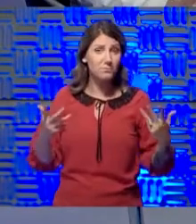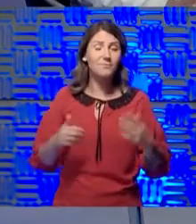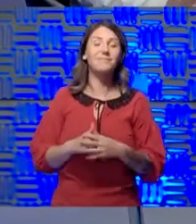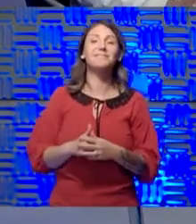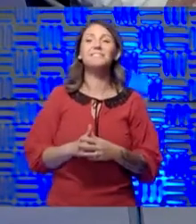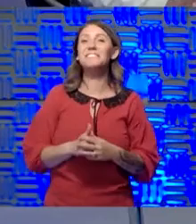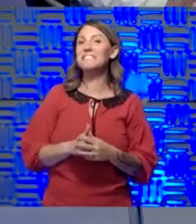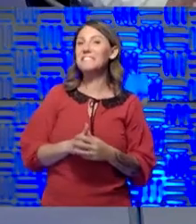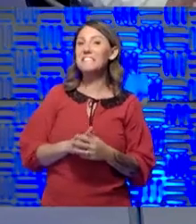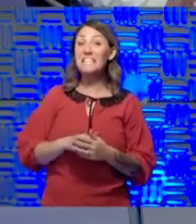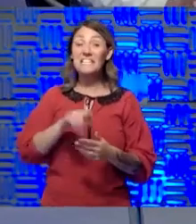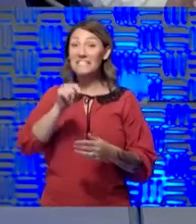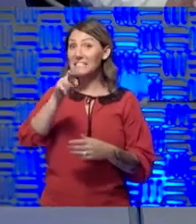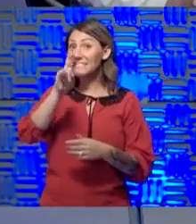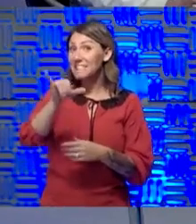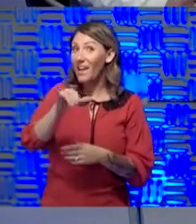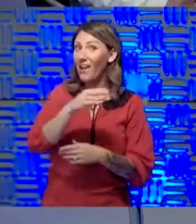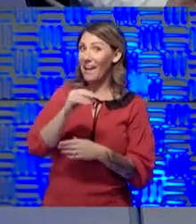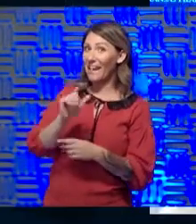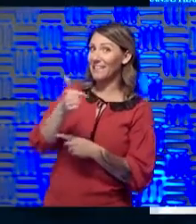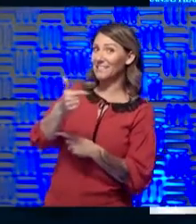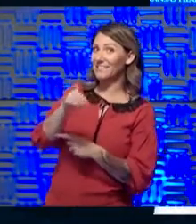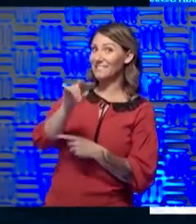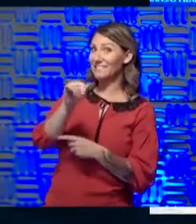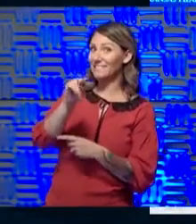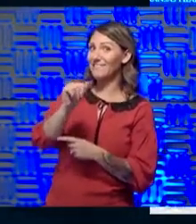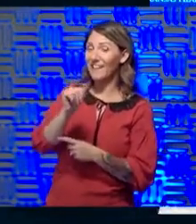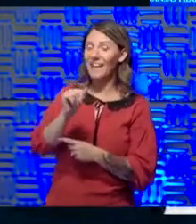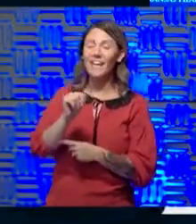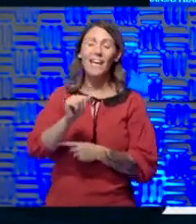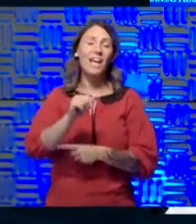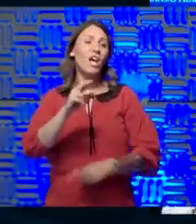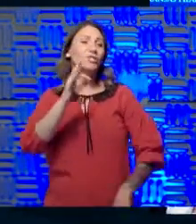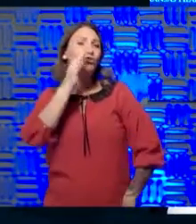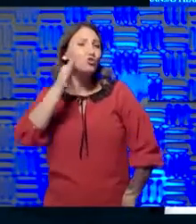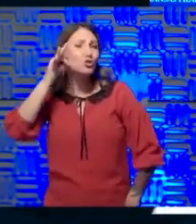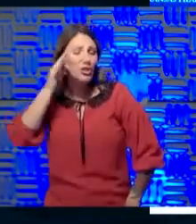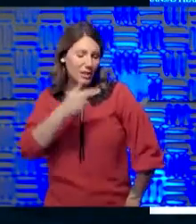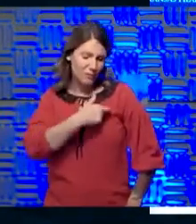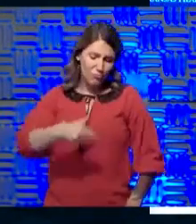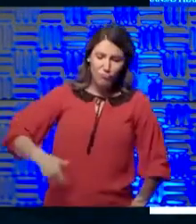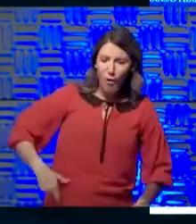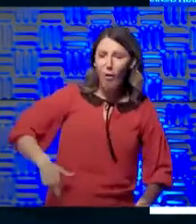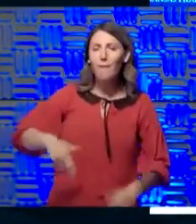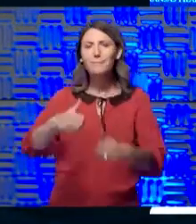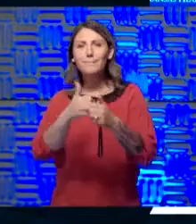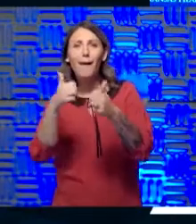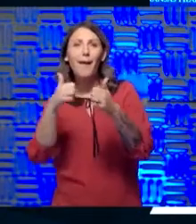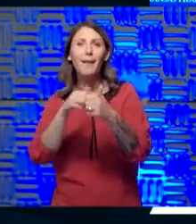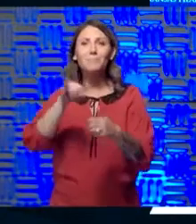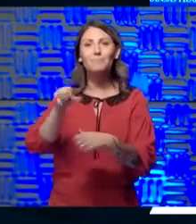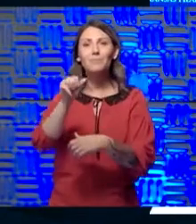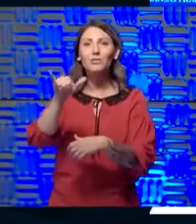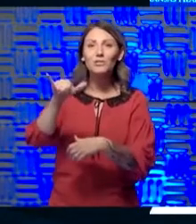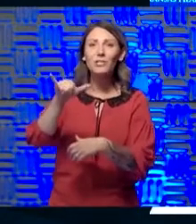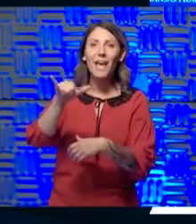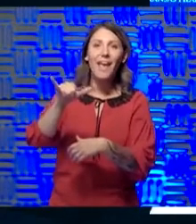Dr. Hawkins, see what they're thinking. But Chiefs games, Royals games, Jayhawks, what are you thinking?